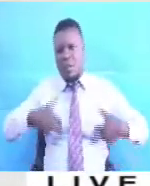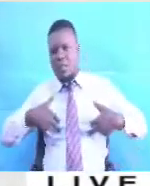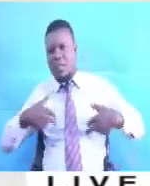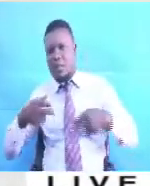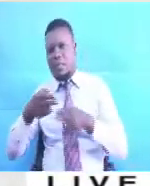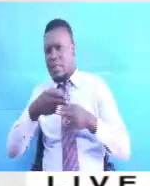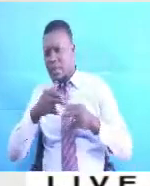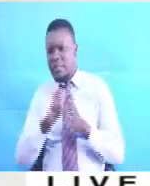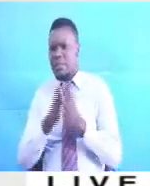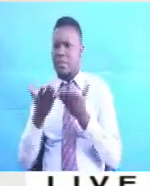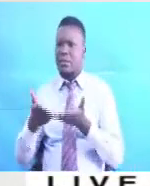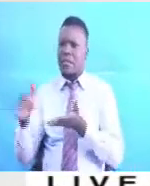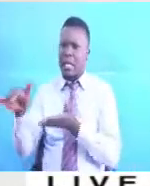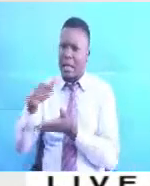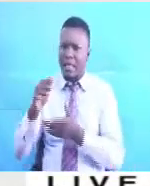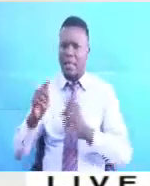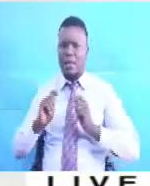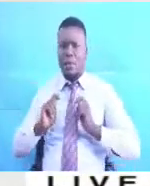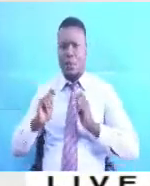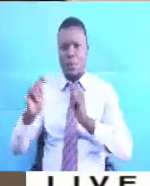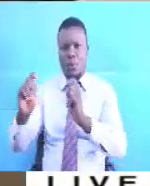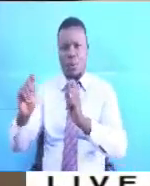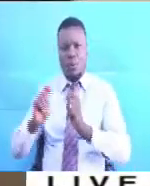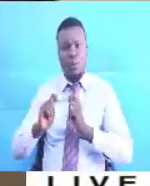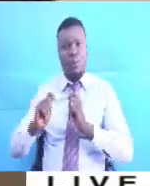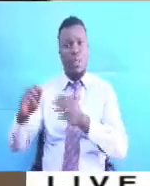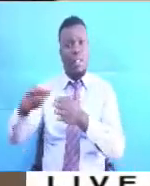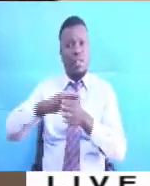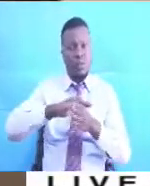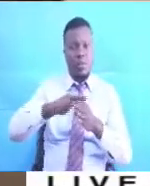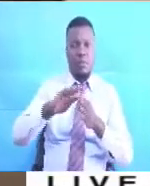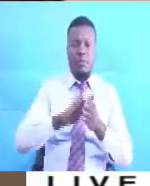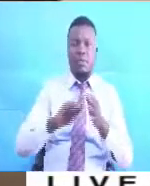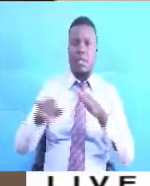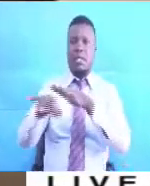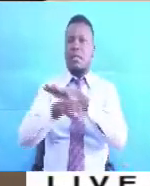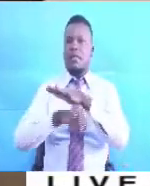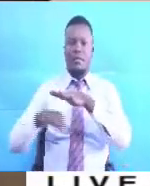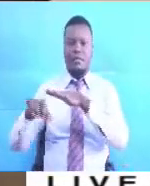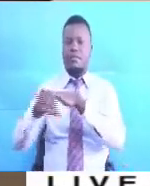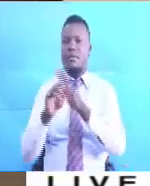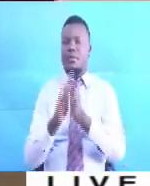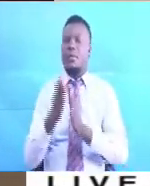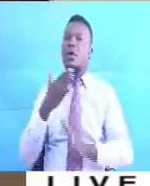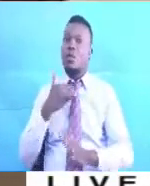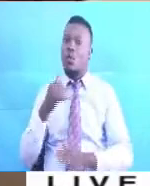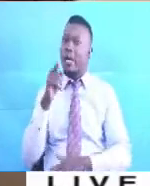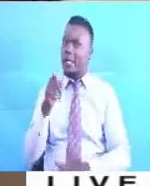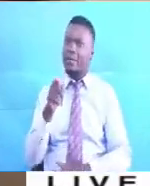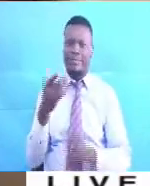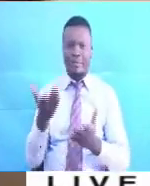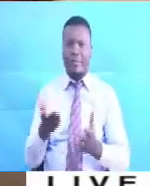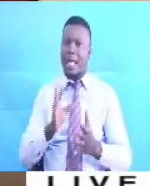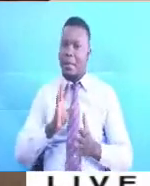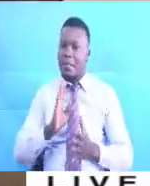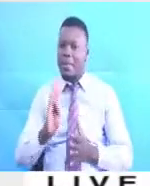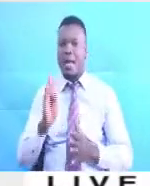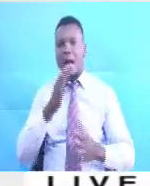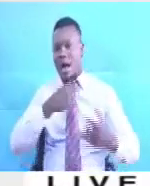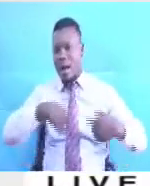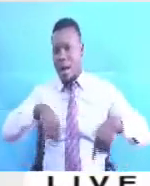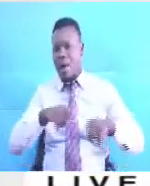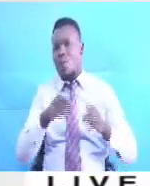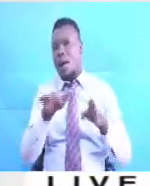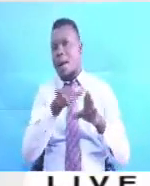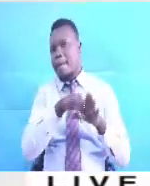of tourism, business, the environment is very friendly. So we want you to be our ambassadors when you get back